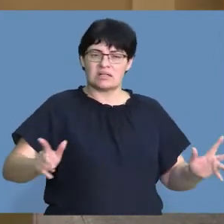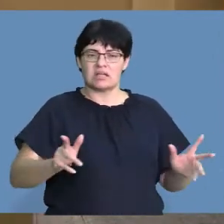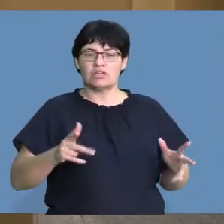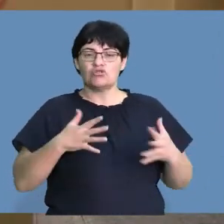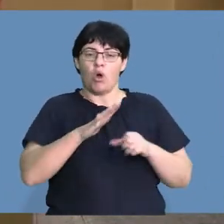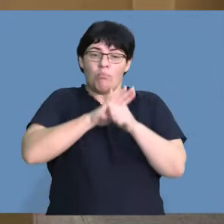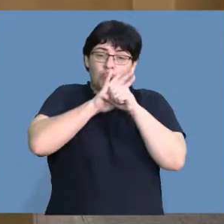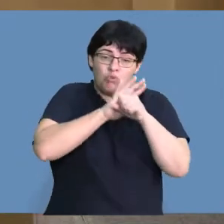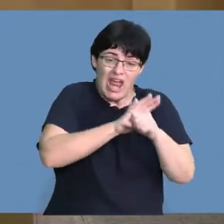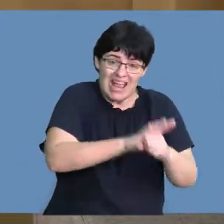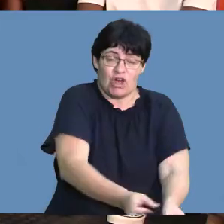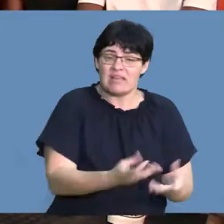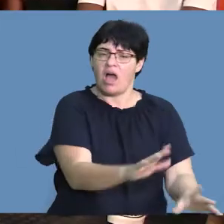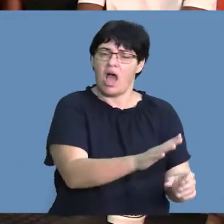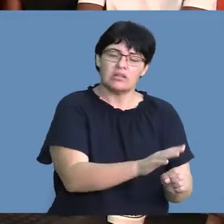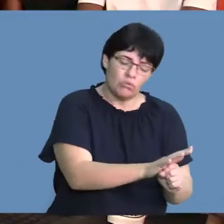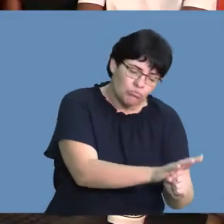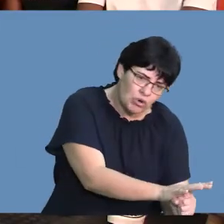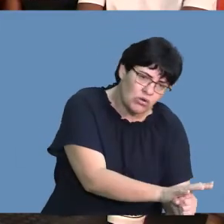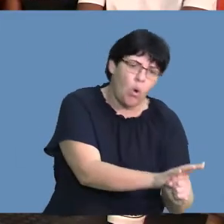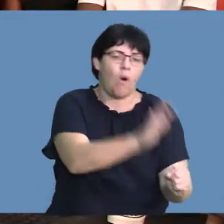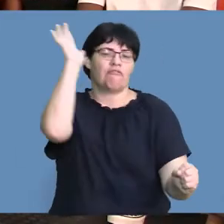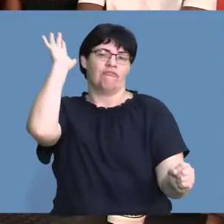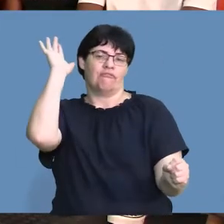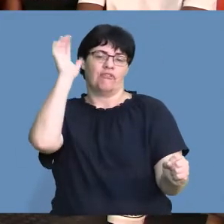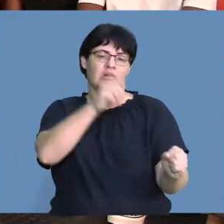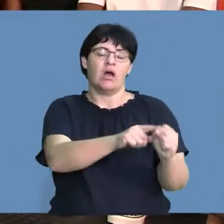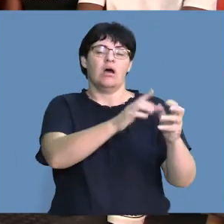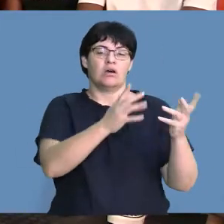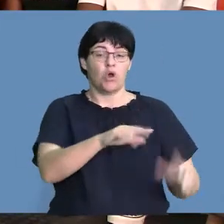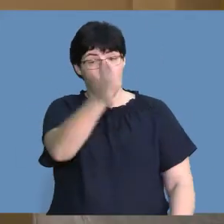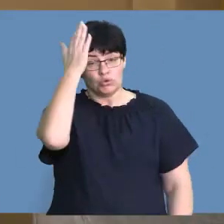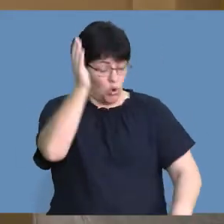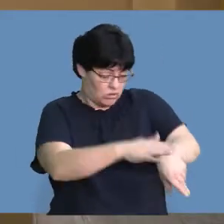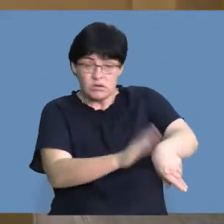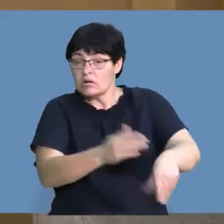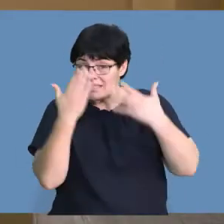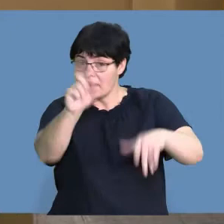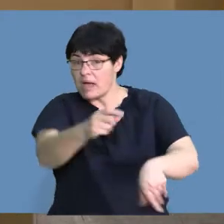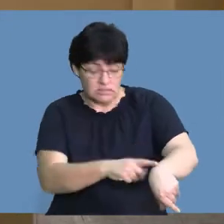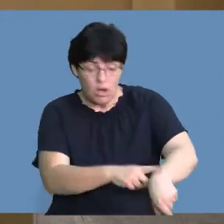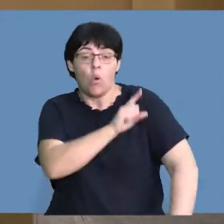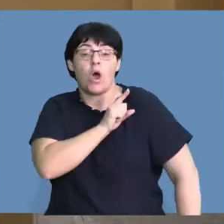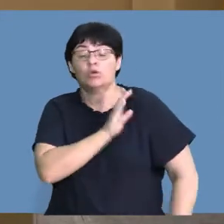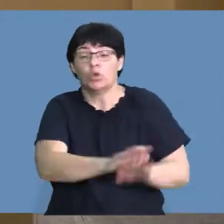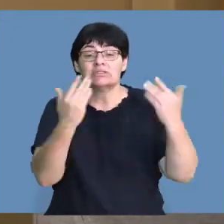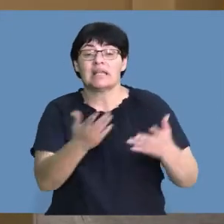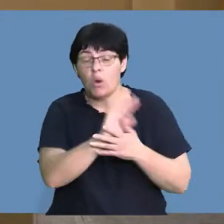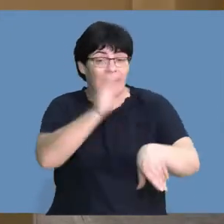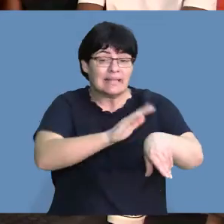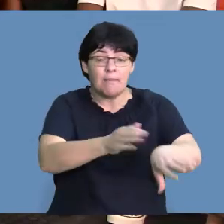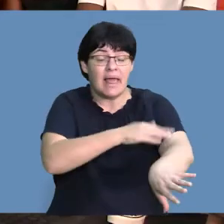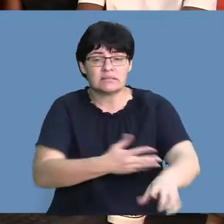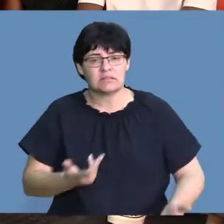to take the pressure off. Take the pressure off and don't go saying, do you know you should be studying by now? Do you know the